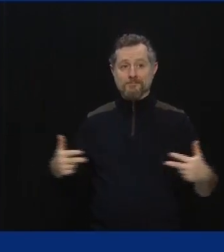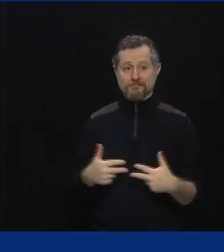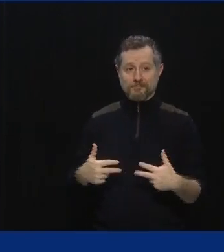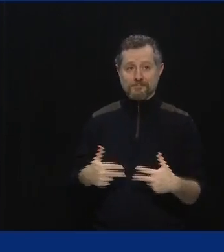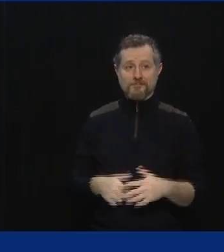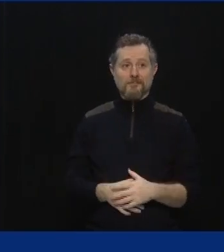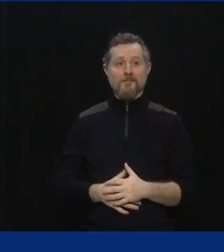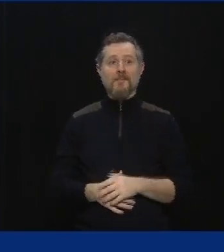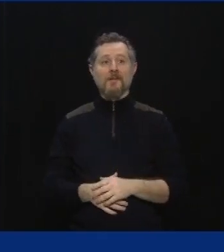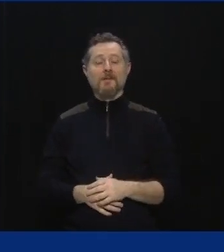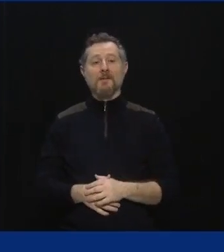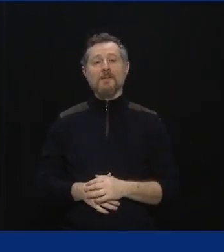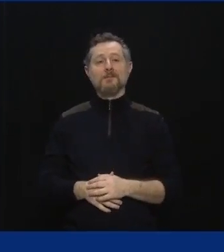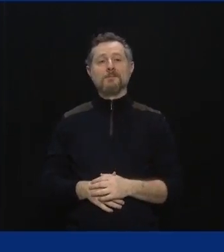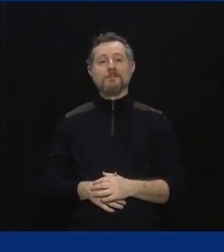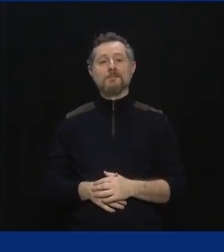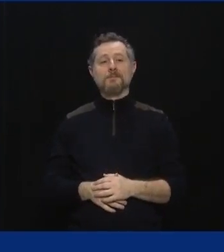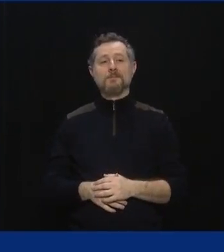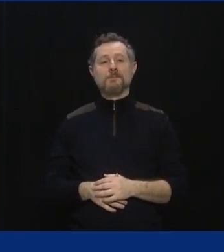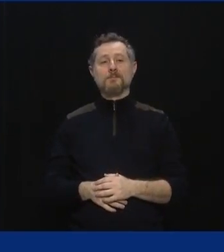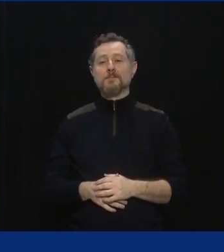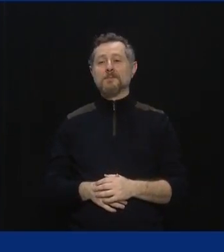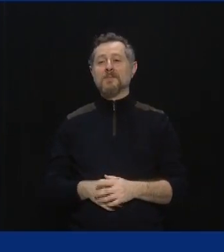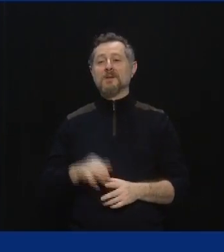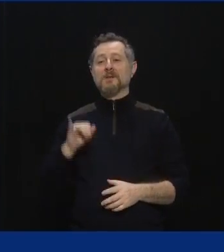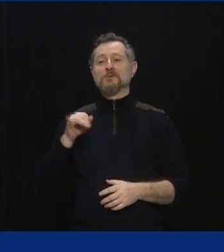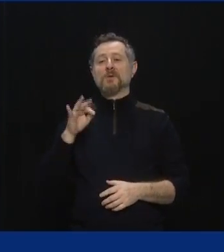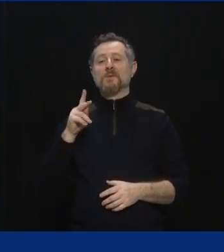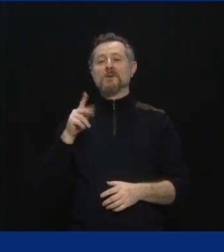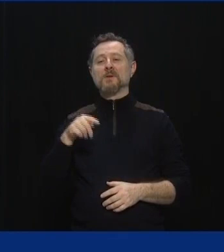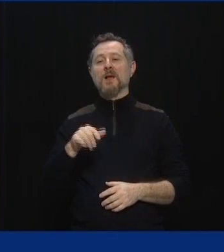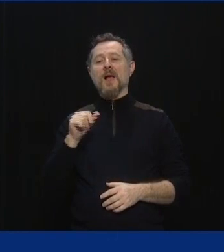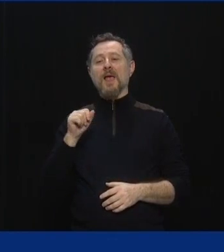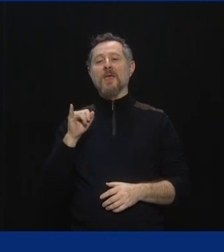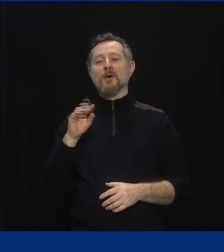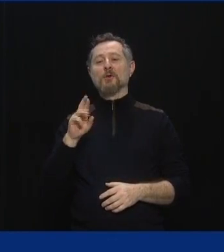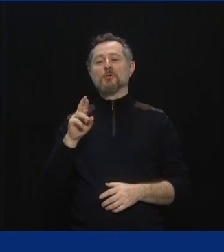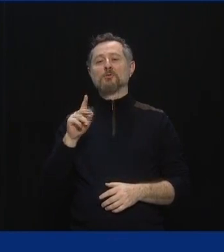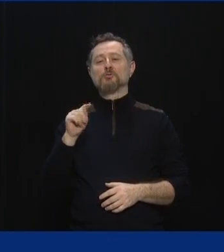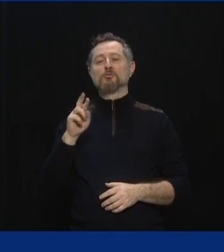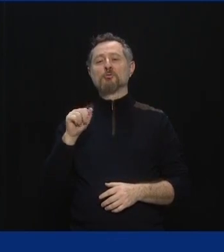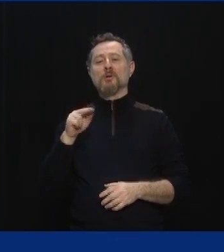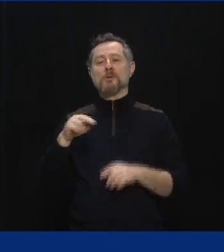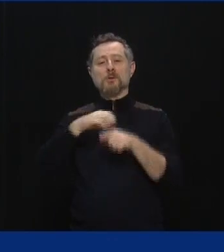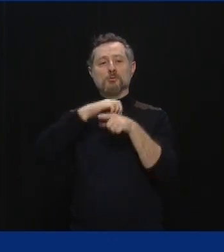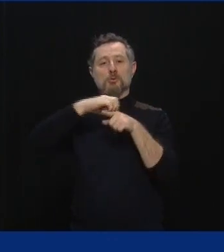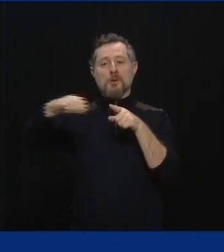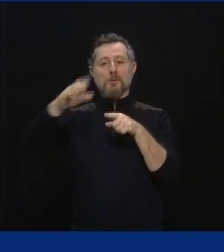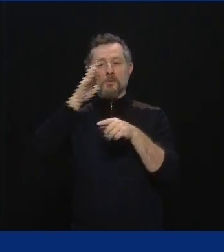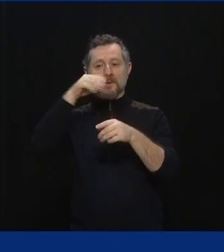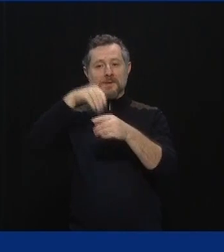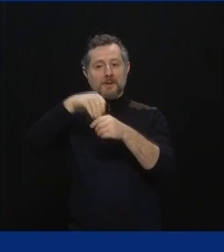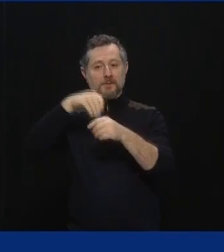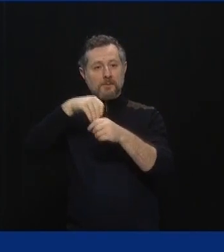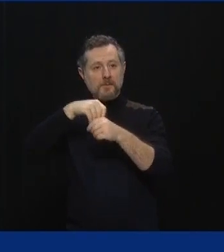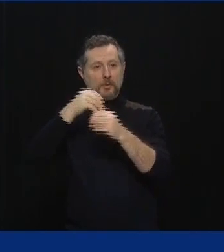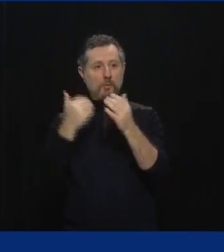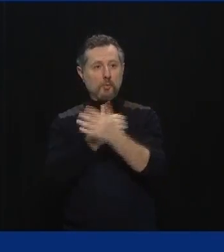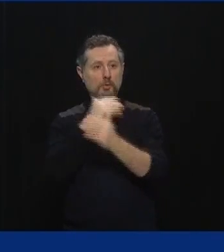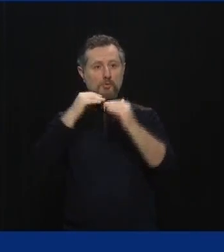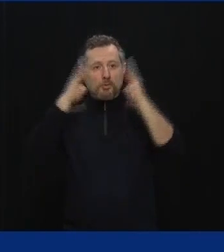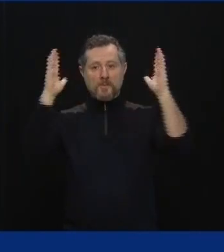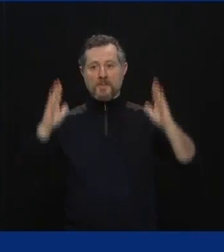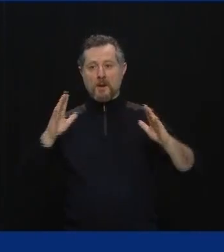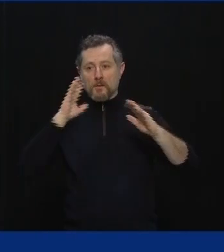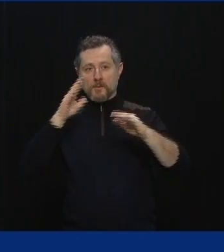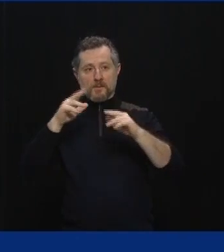frontages. The JFK AirTrain drop-off and pickup will be inside the new terminal. Here's a view of the terminal